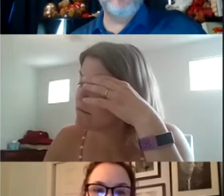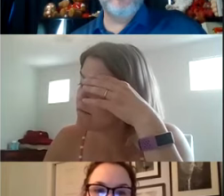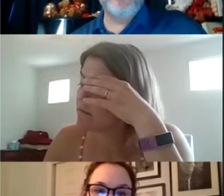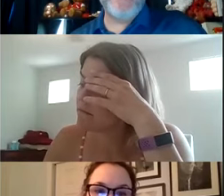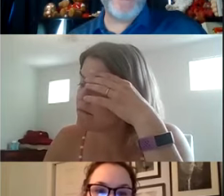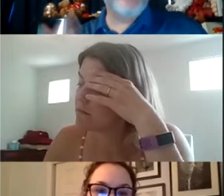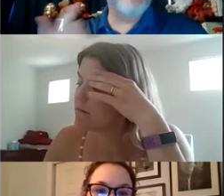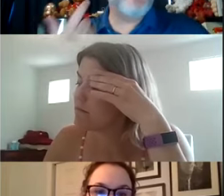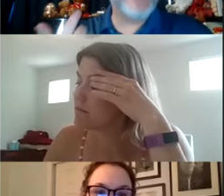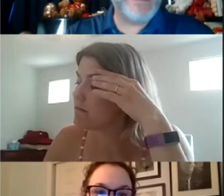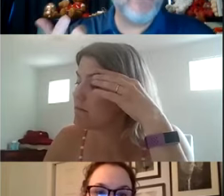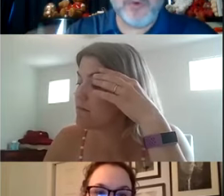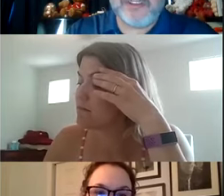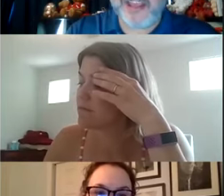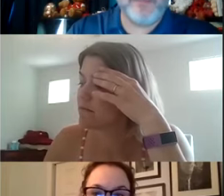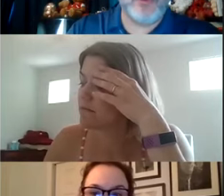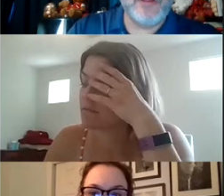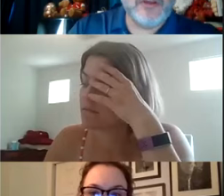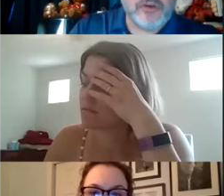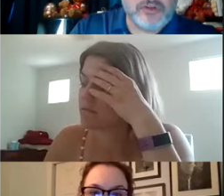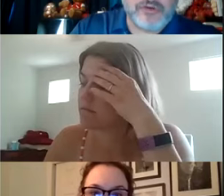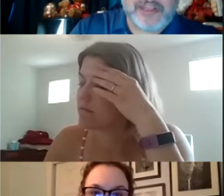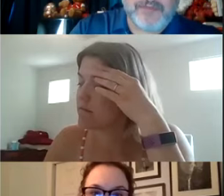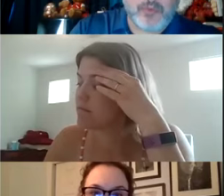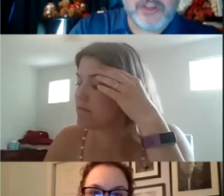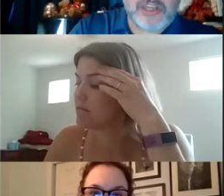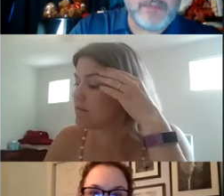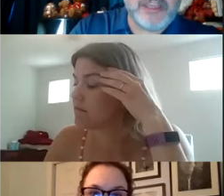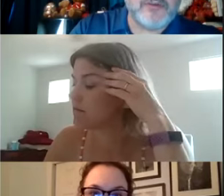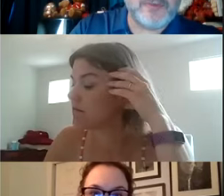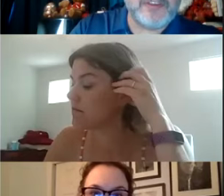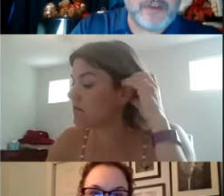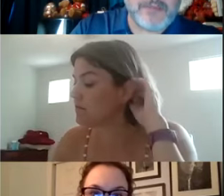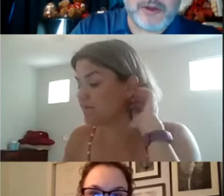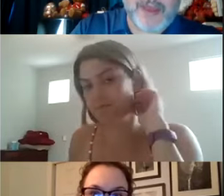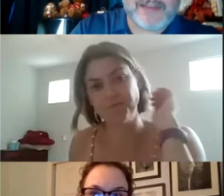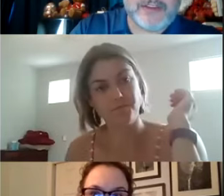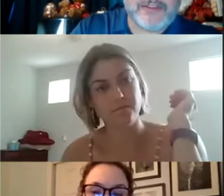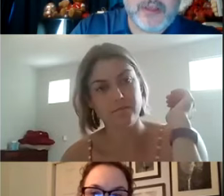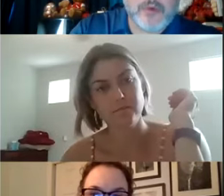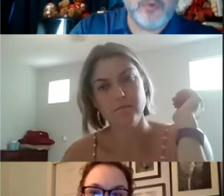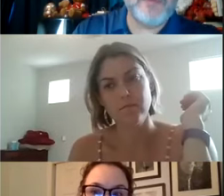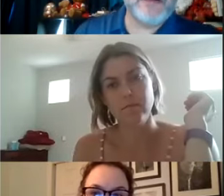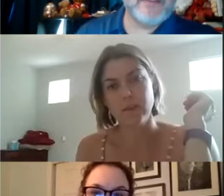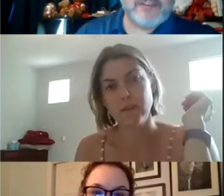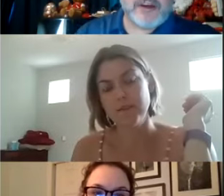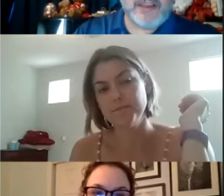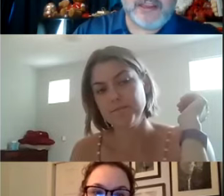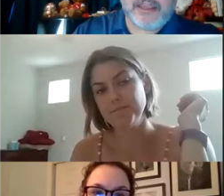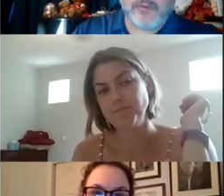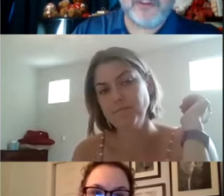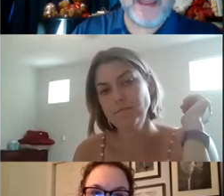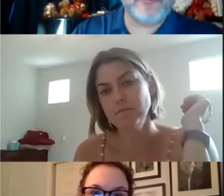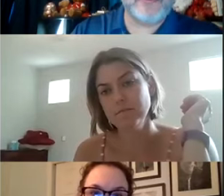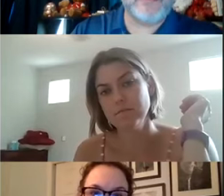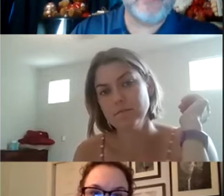then once you did that, if I gave you a table, could you give me which specific amino acids would be necessary? And